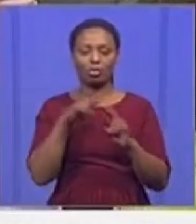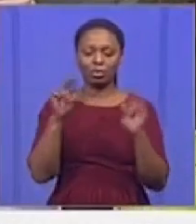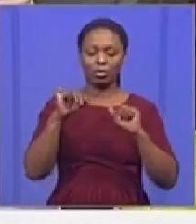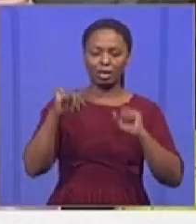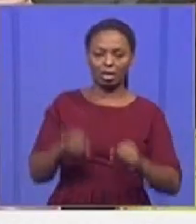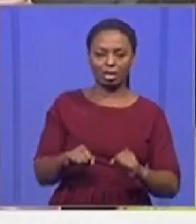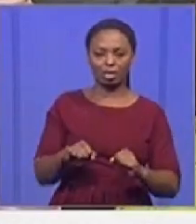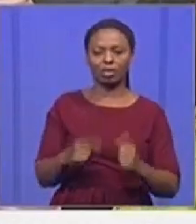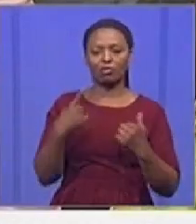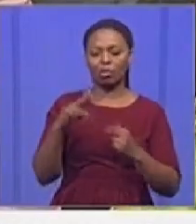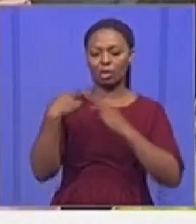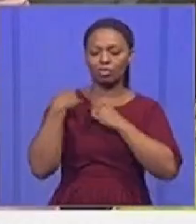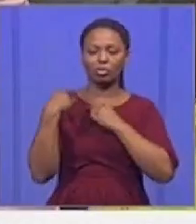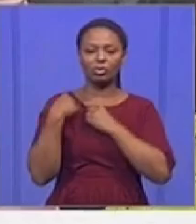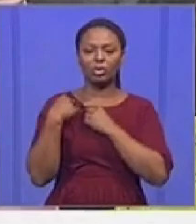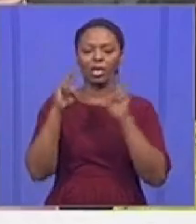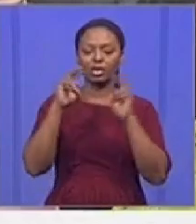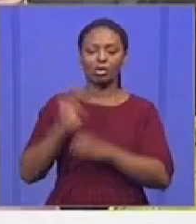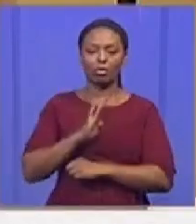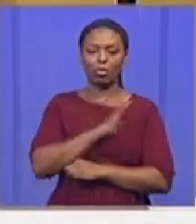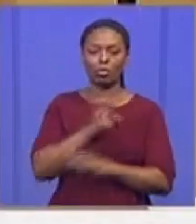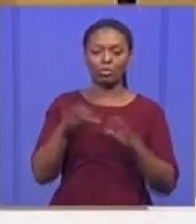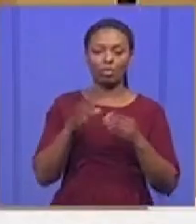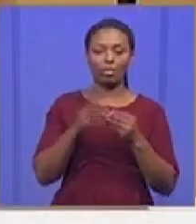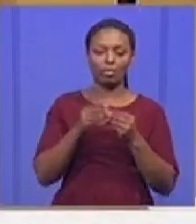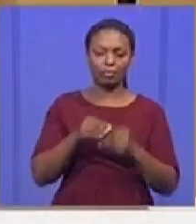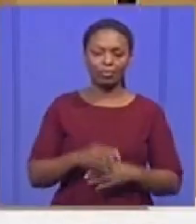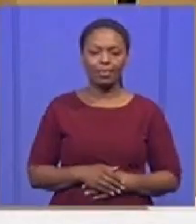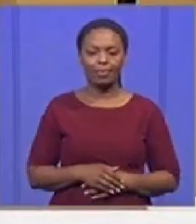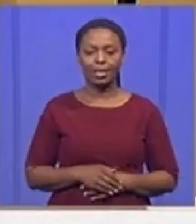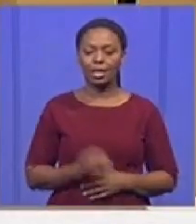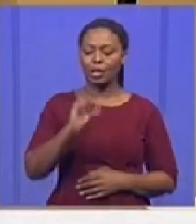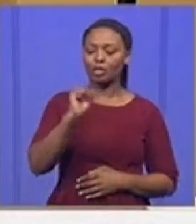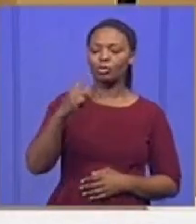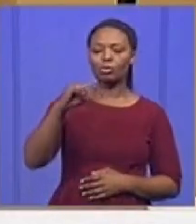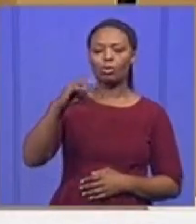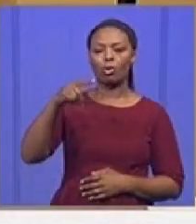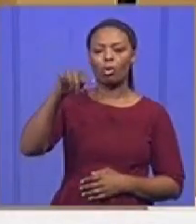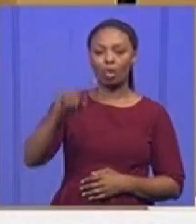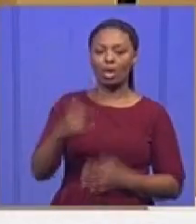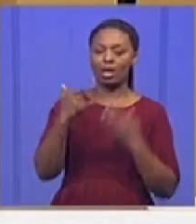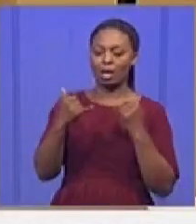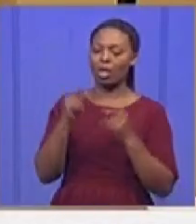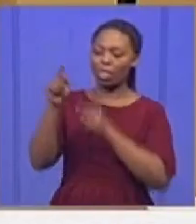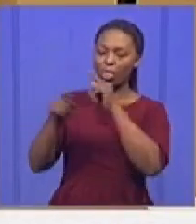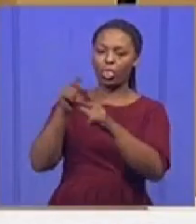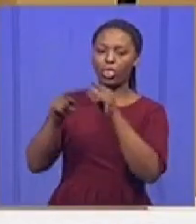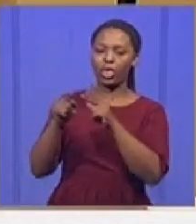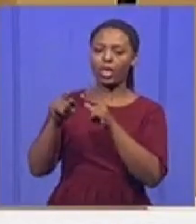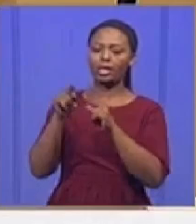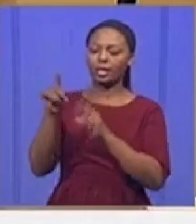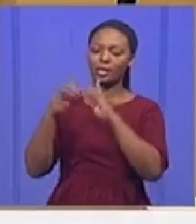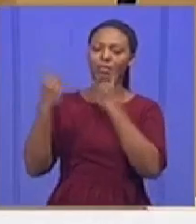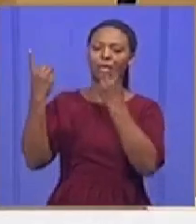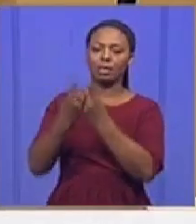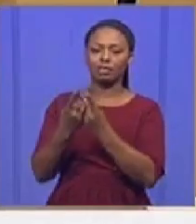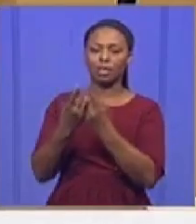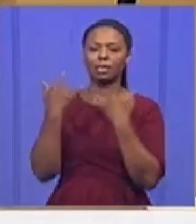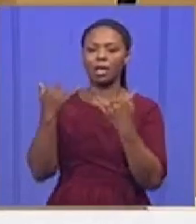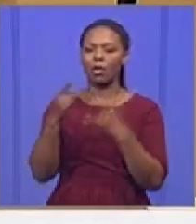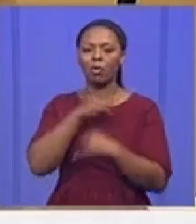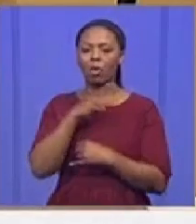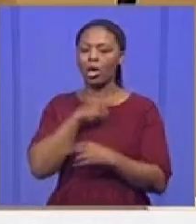a bookamedi ba maikarabelo kwa SABC. Skopa se supa lefapha ka monwana go latela tlhaelo ya boeteledipele kwa